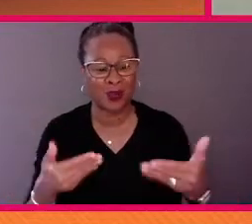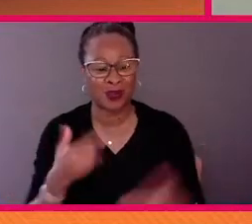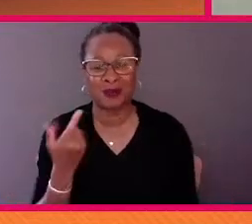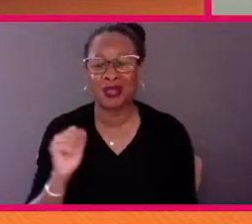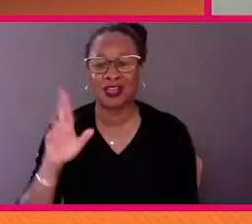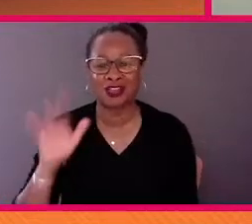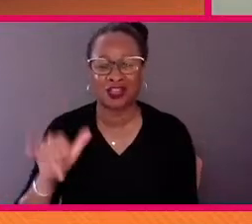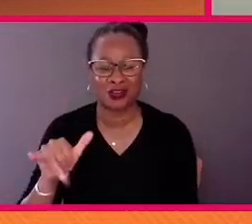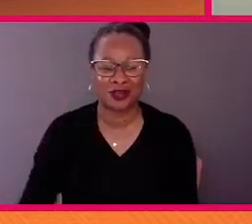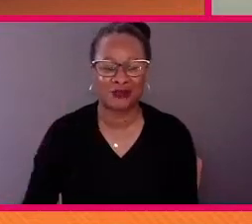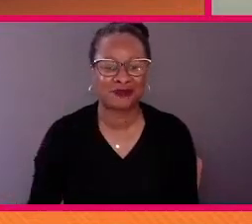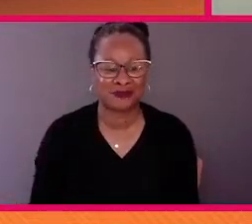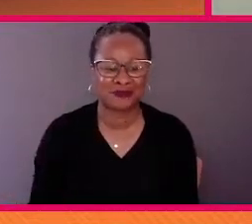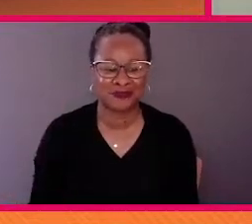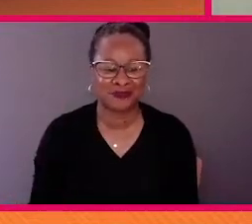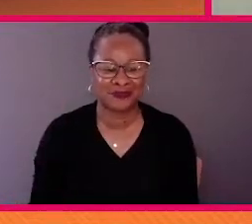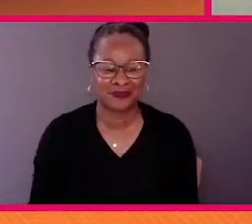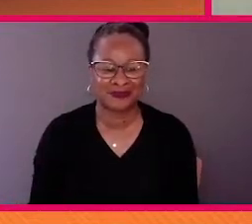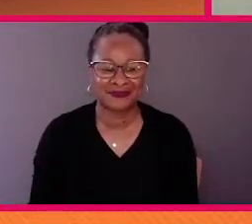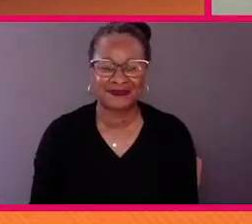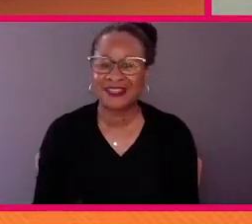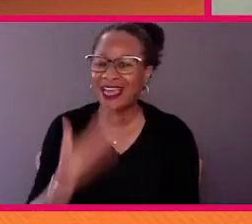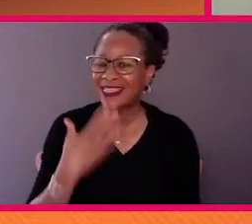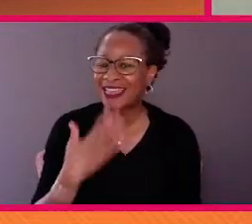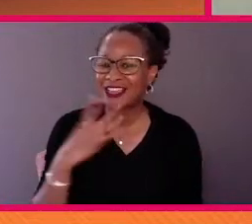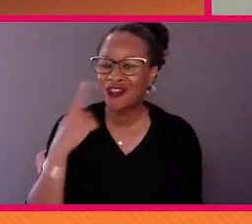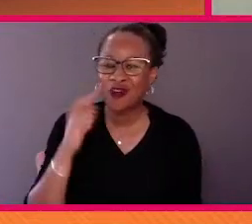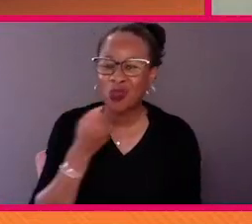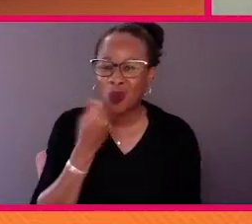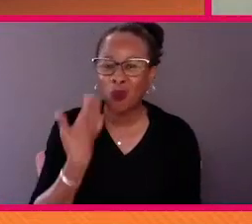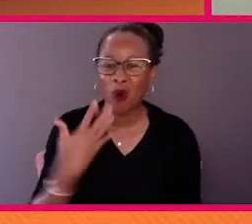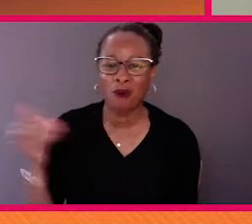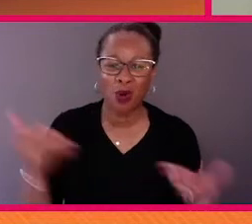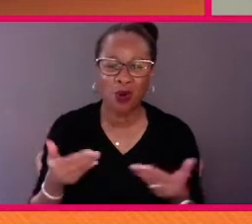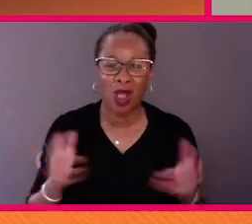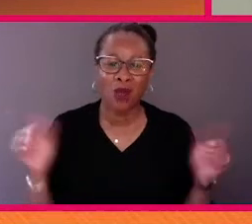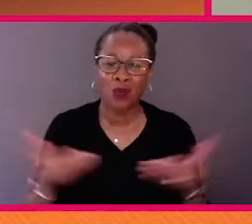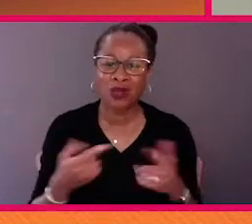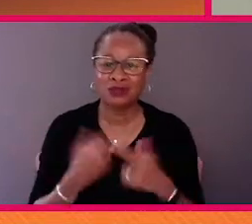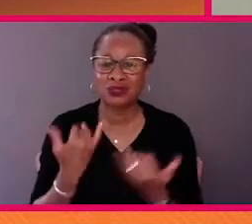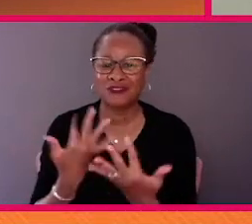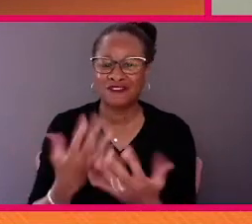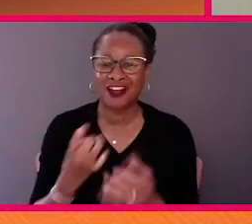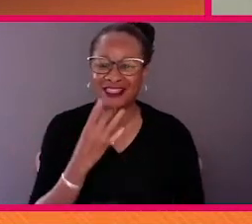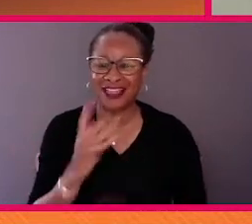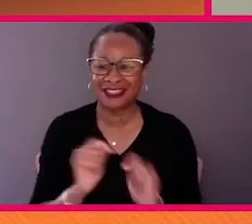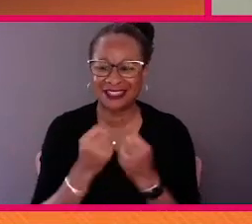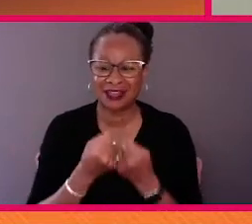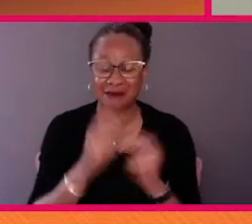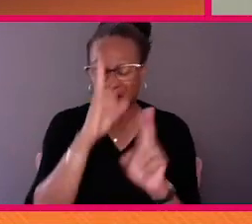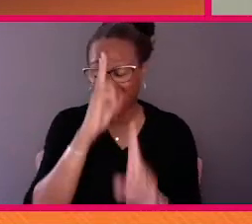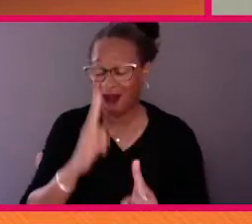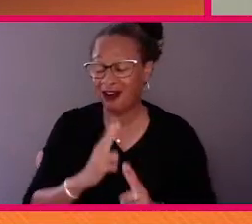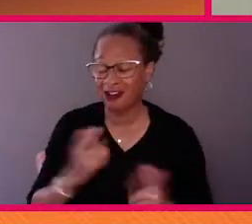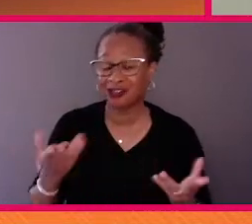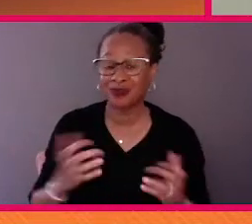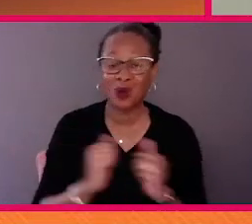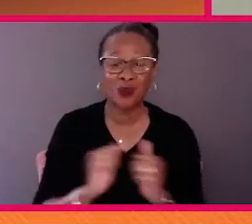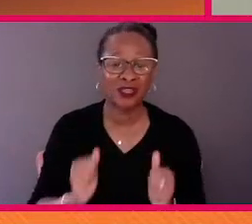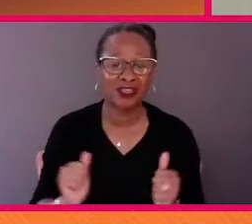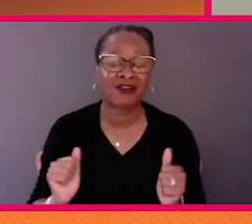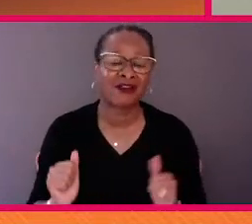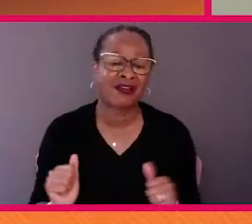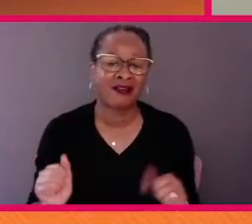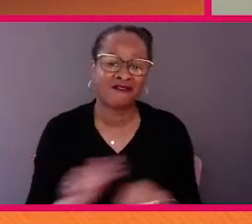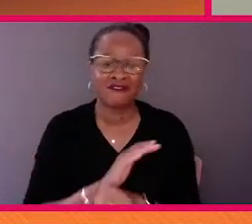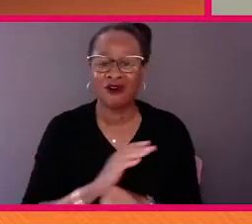Great. Thank you for that warm welcome, Lucy, and welcome to the Firelight team. It's an honor to be here with the entire